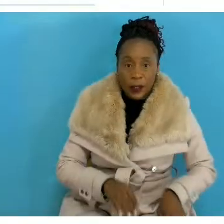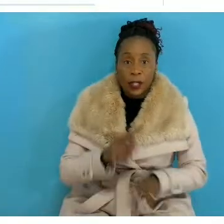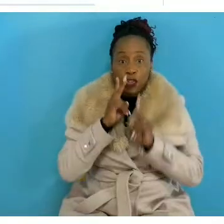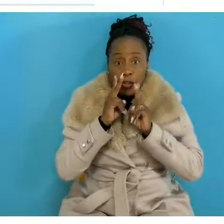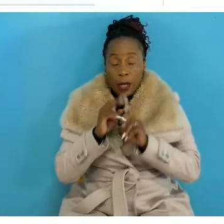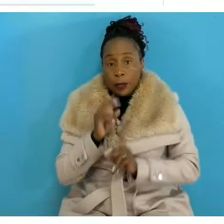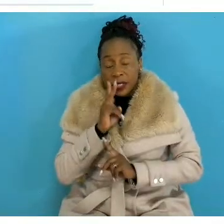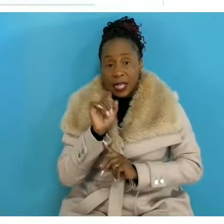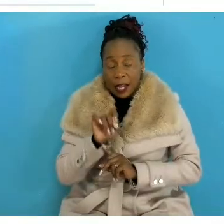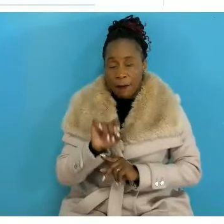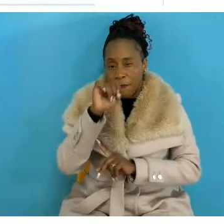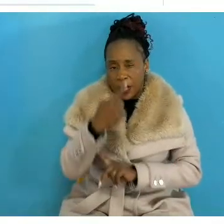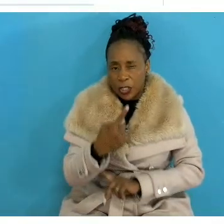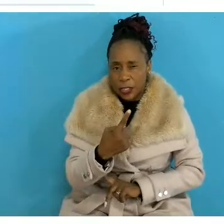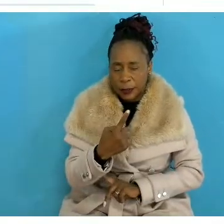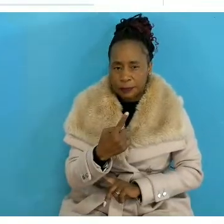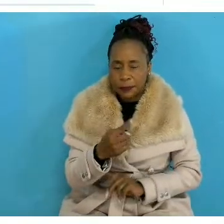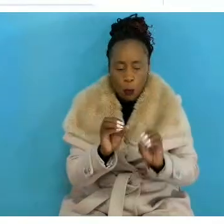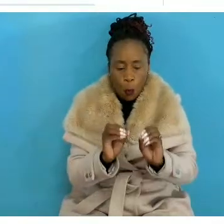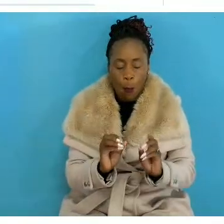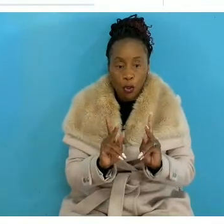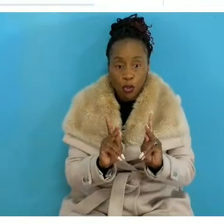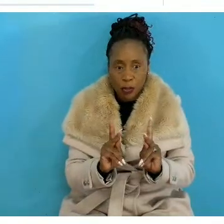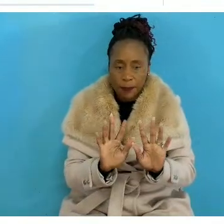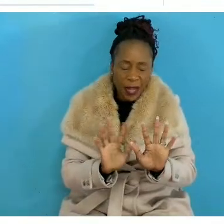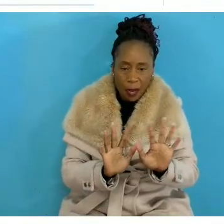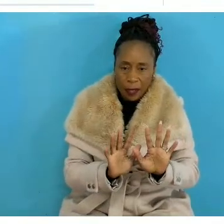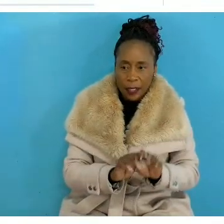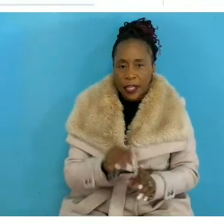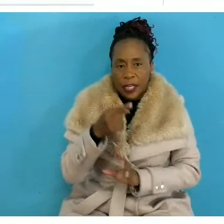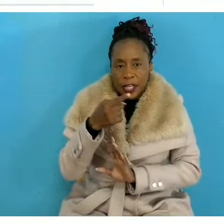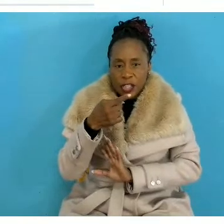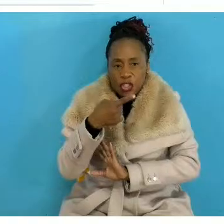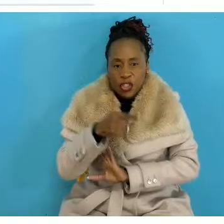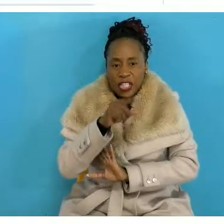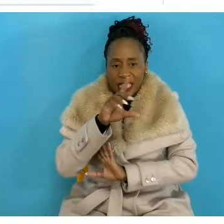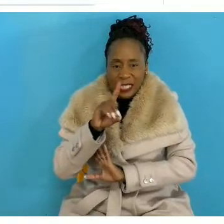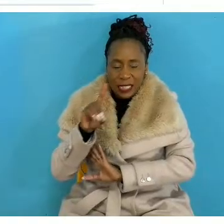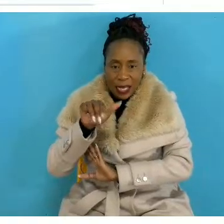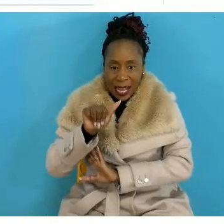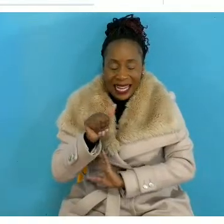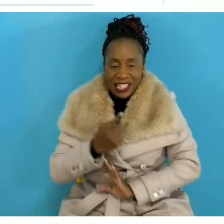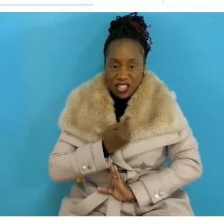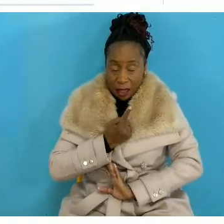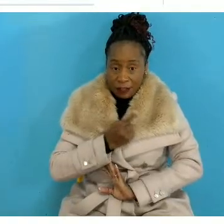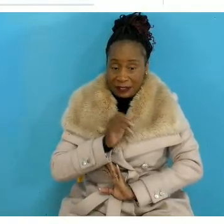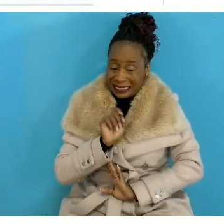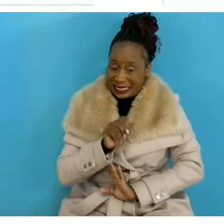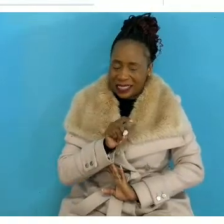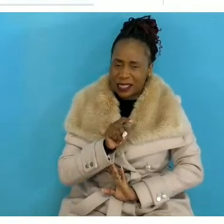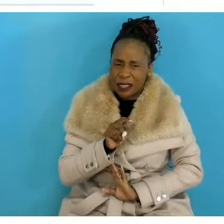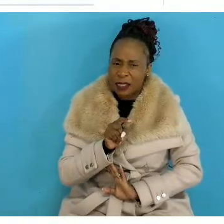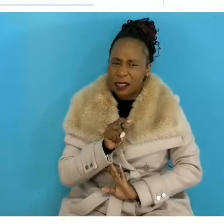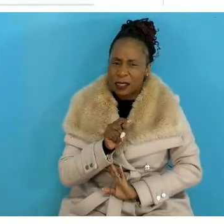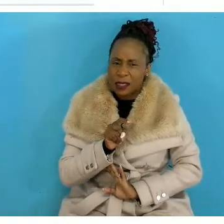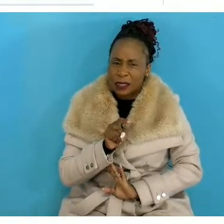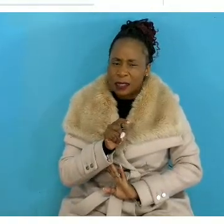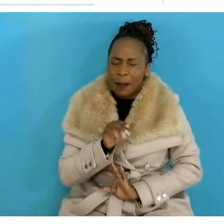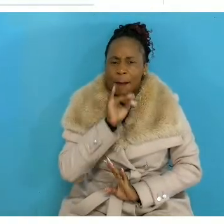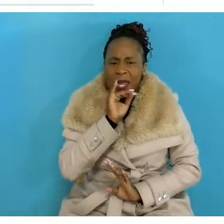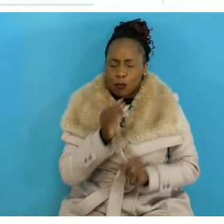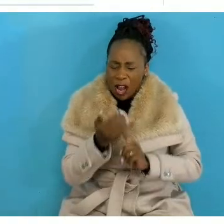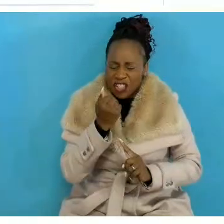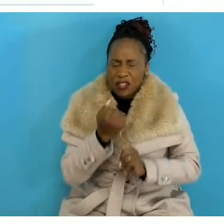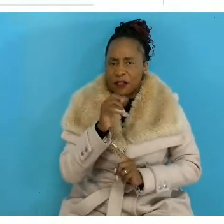firstly, the opportunity, the GGDA itself, what it is meant to